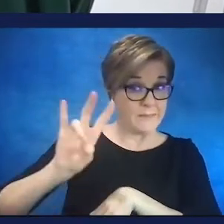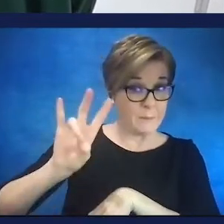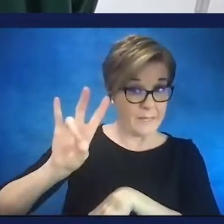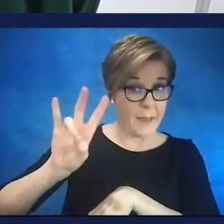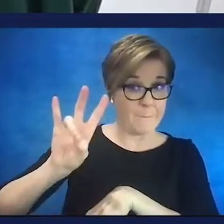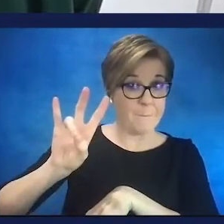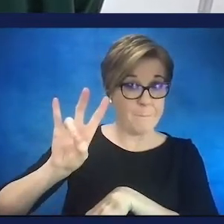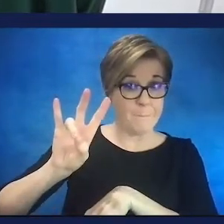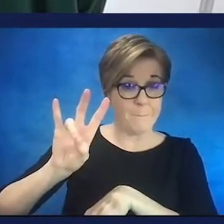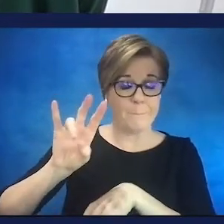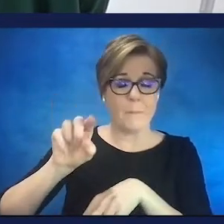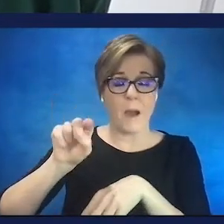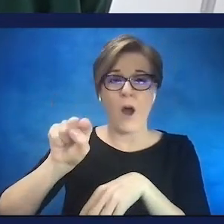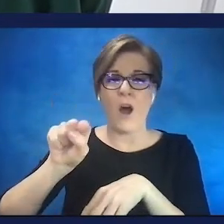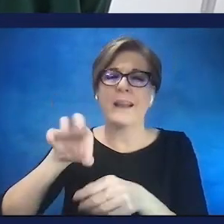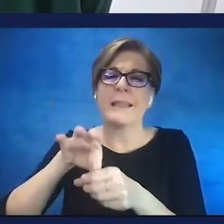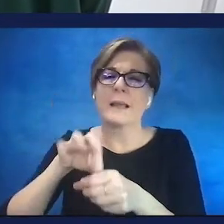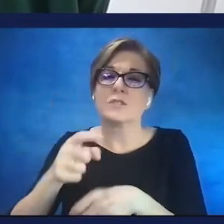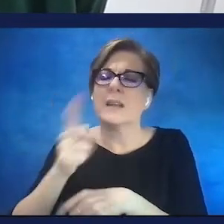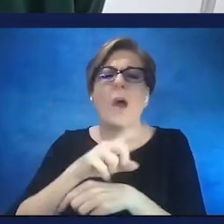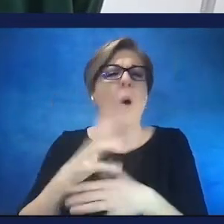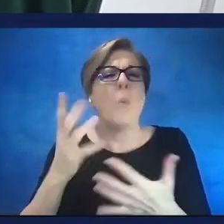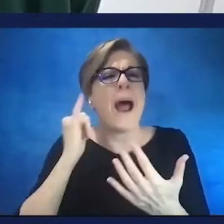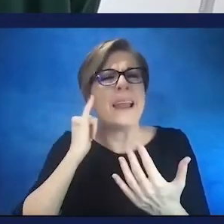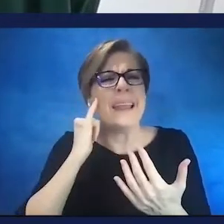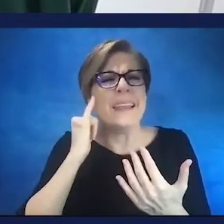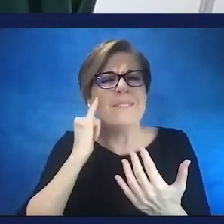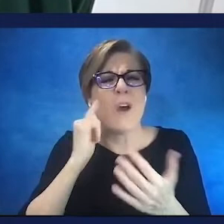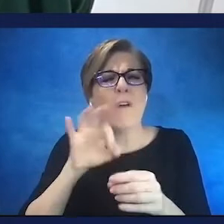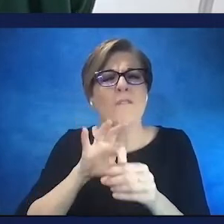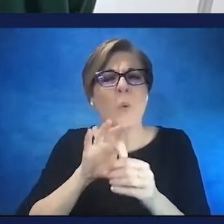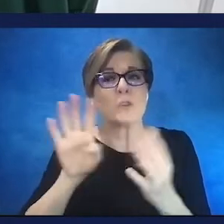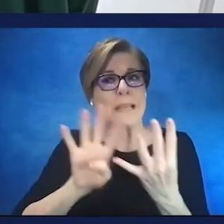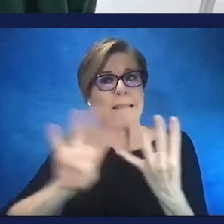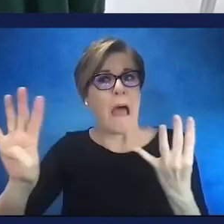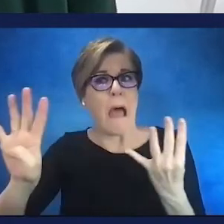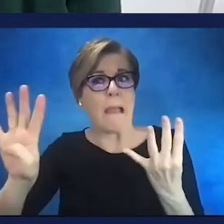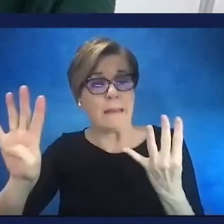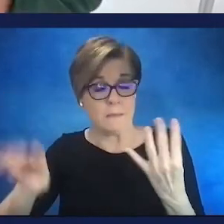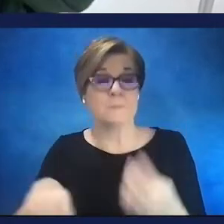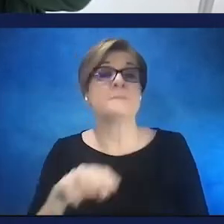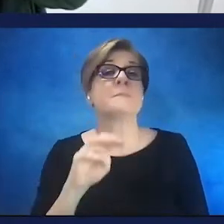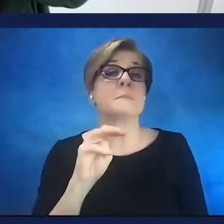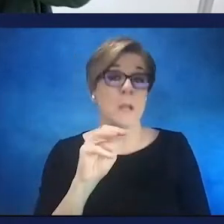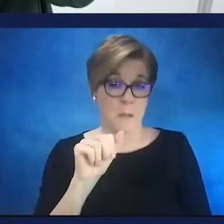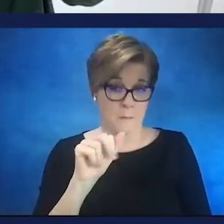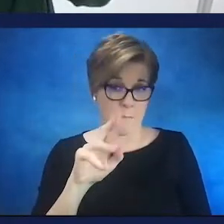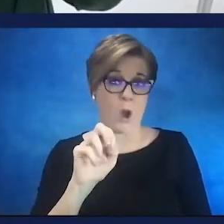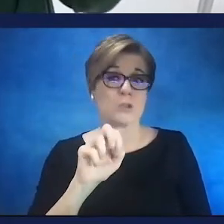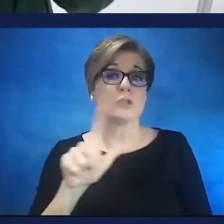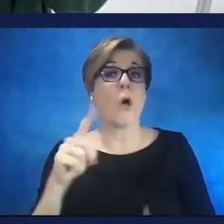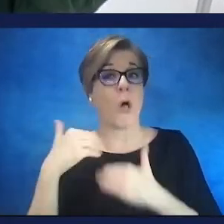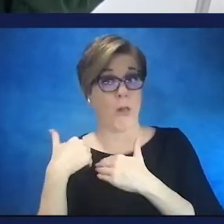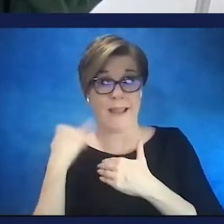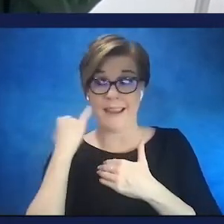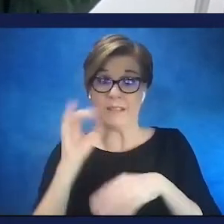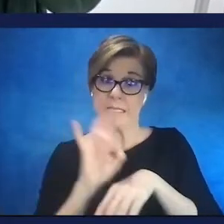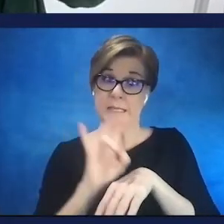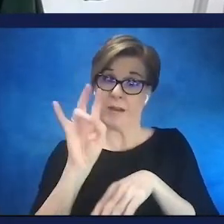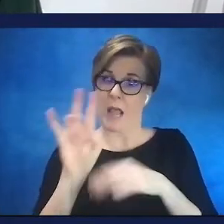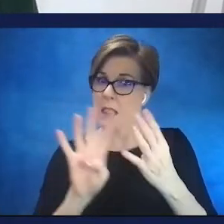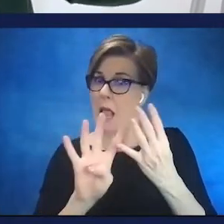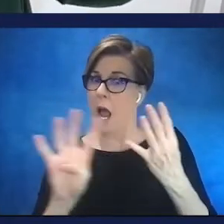p.m. on election Yes, day. sir. Well, what if voters are still in line at that point? That's the marshal's job to be, if there's a line at